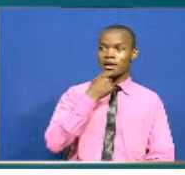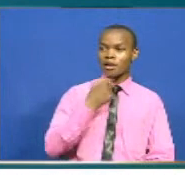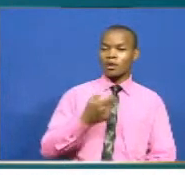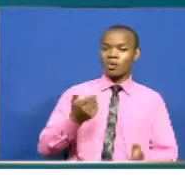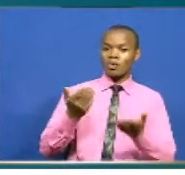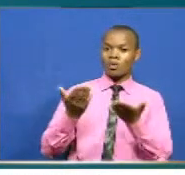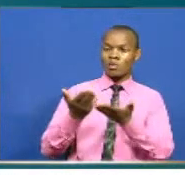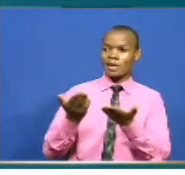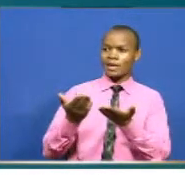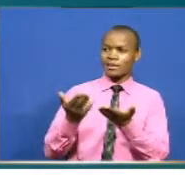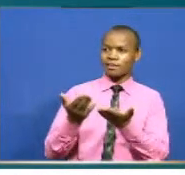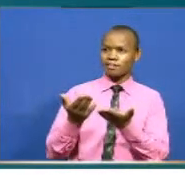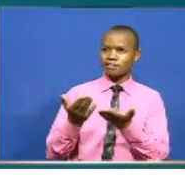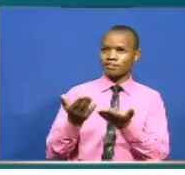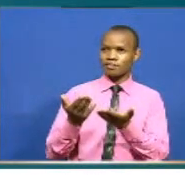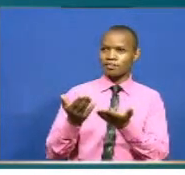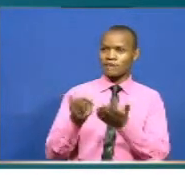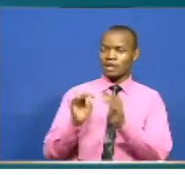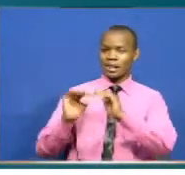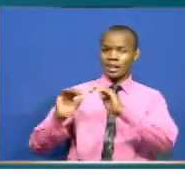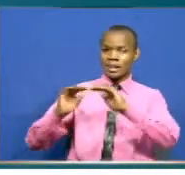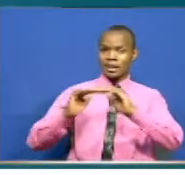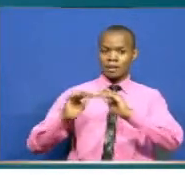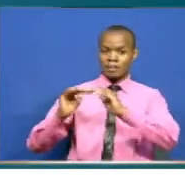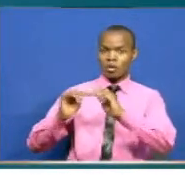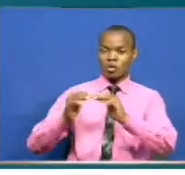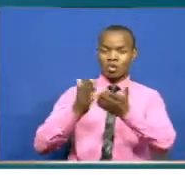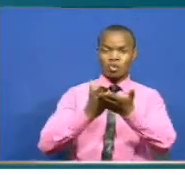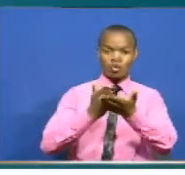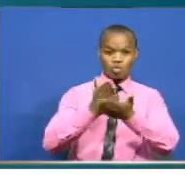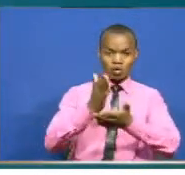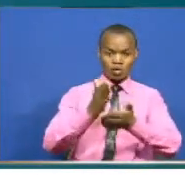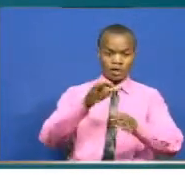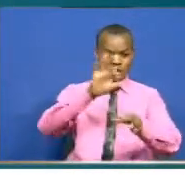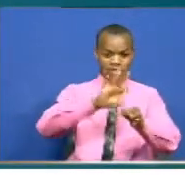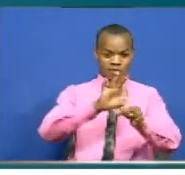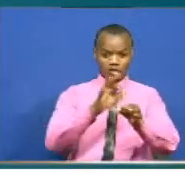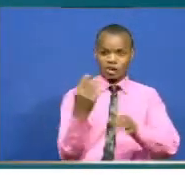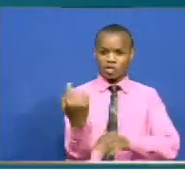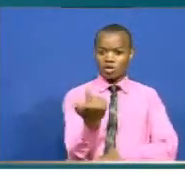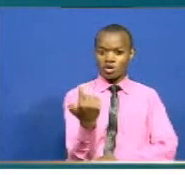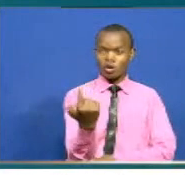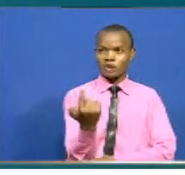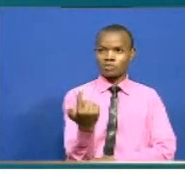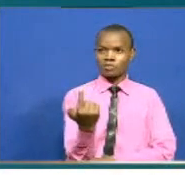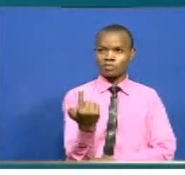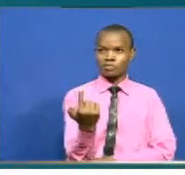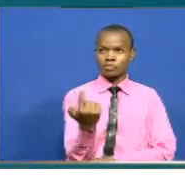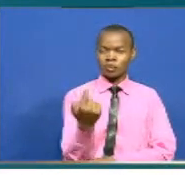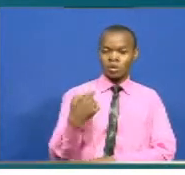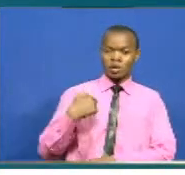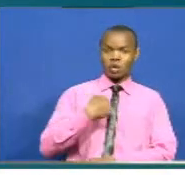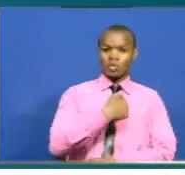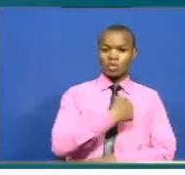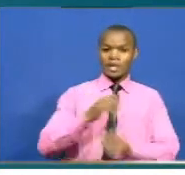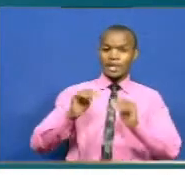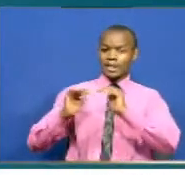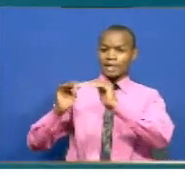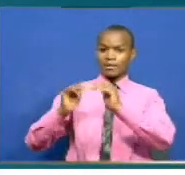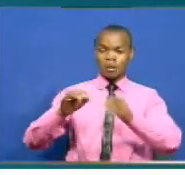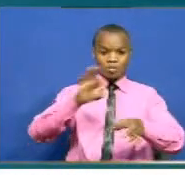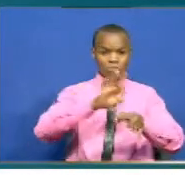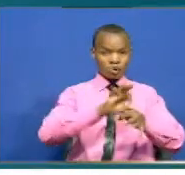about, you know, a democracy through the ballot only. Mm-hmm. And for us, obviously, democracy through the ballot still